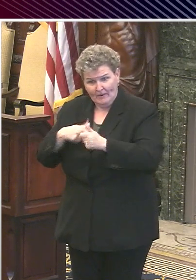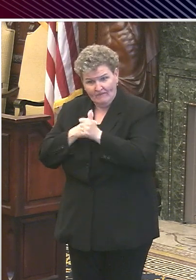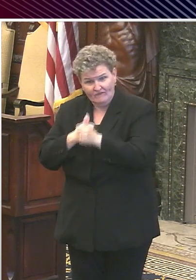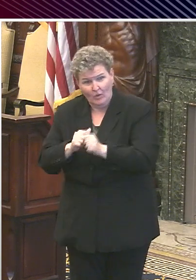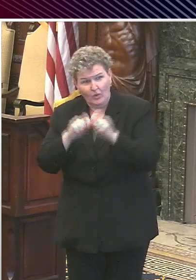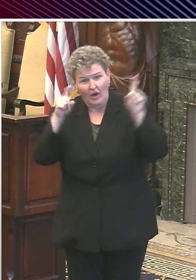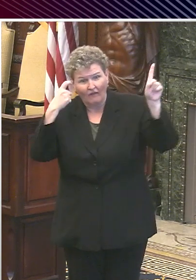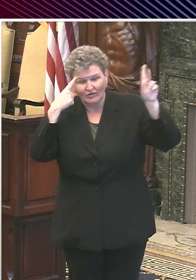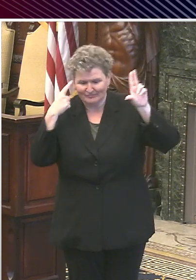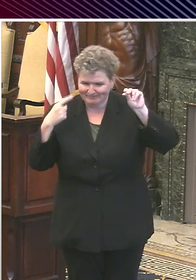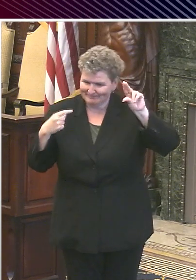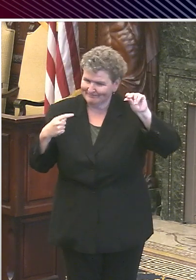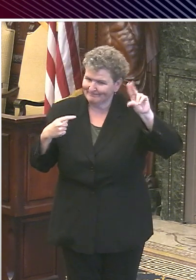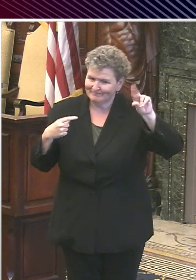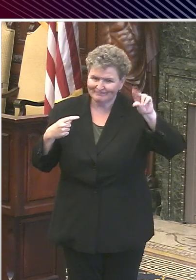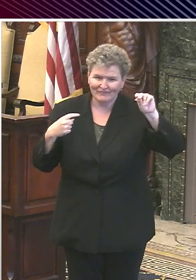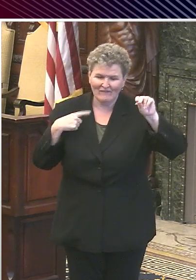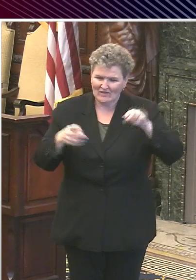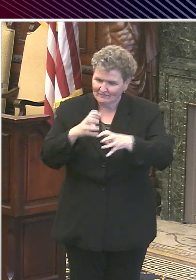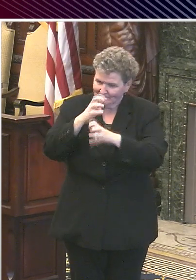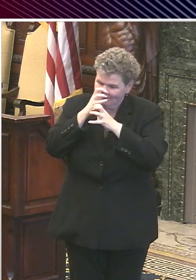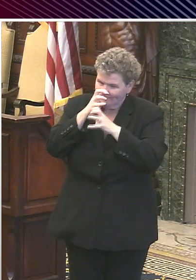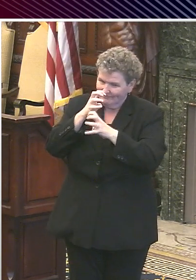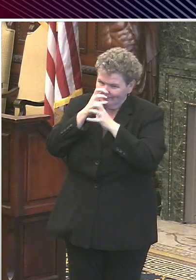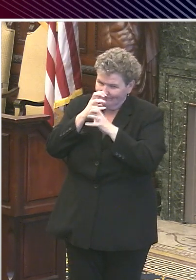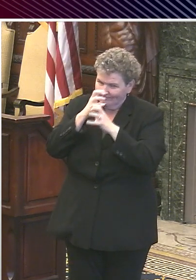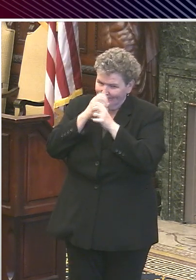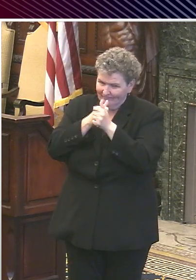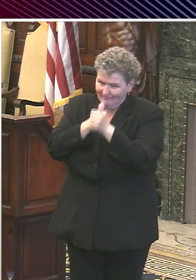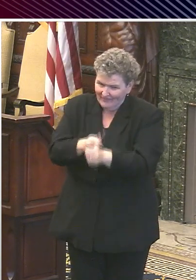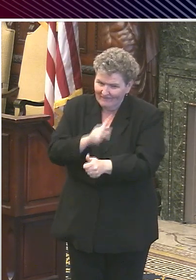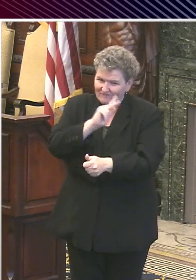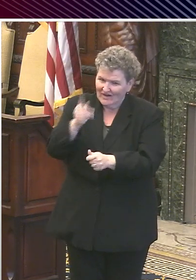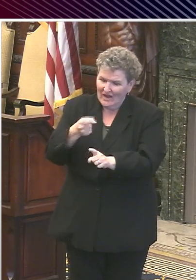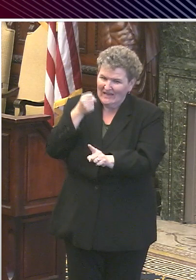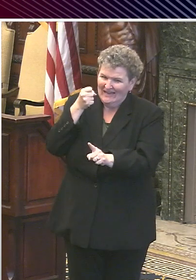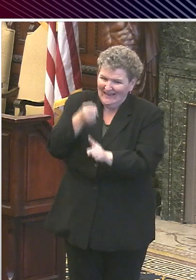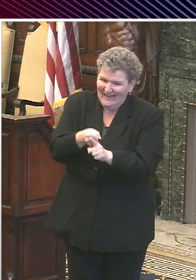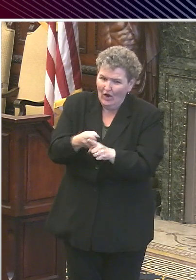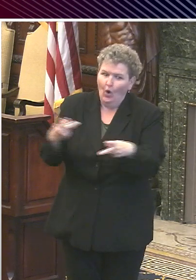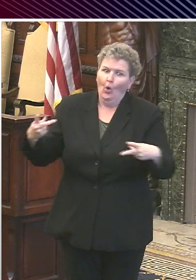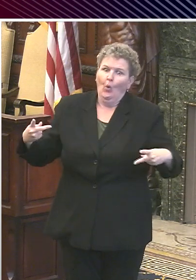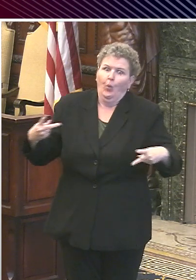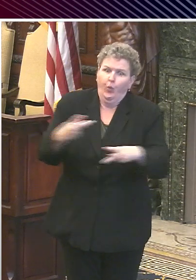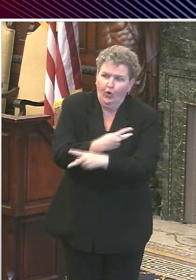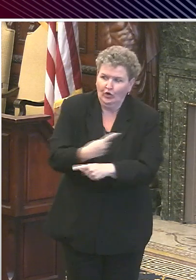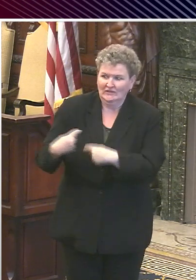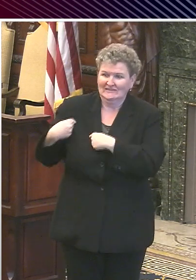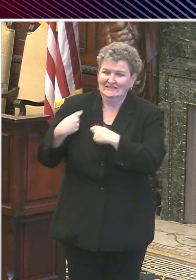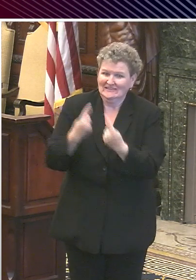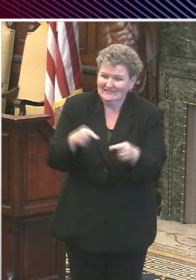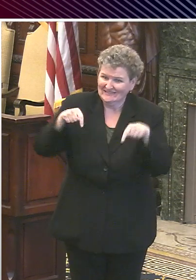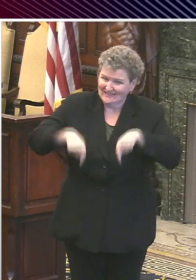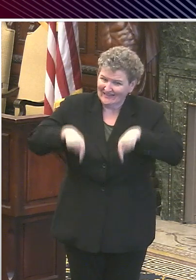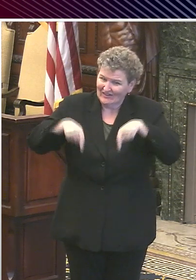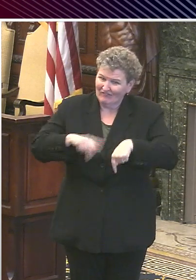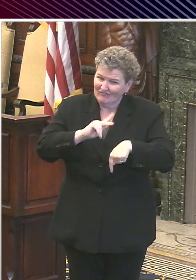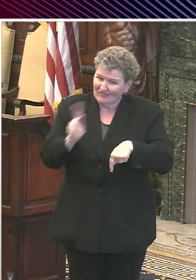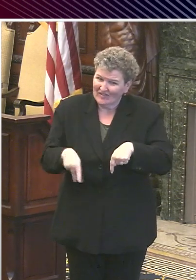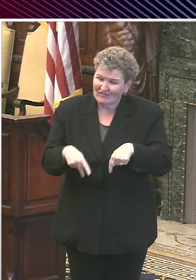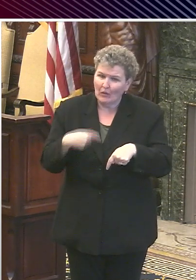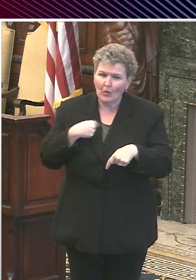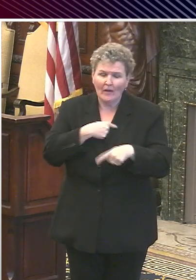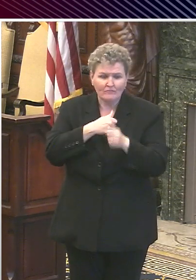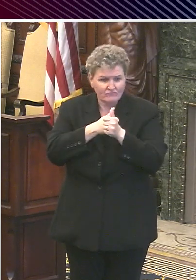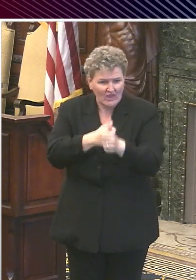city. As the city that was hit hardest by this epidemic, we have been more restrictive in the state in a number of areas in the past. And we will continue